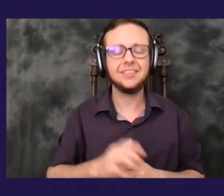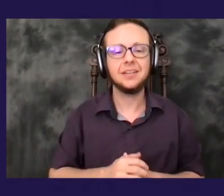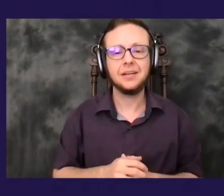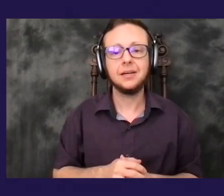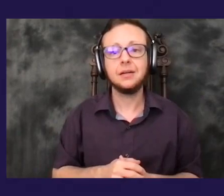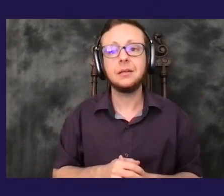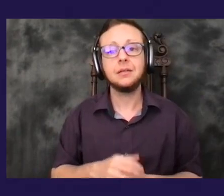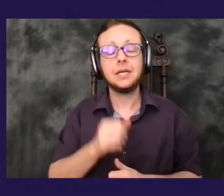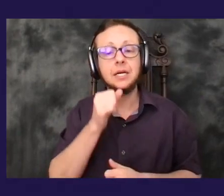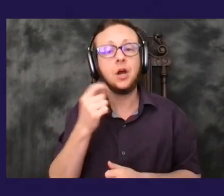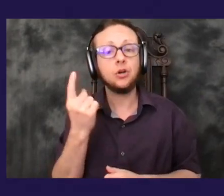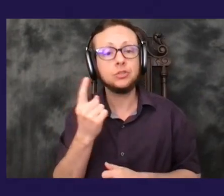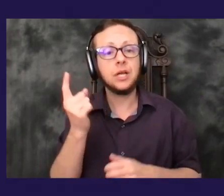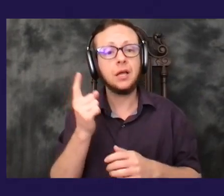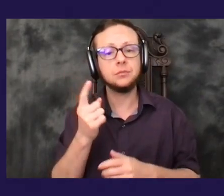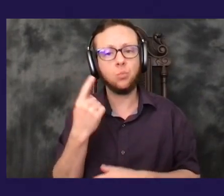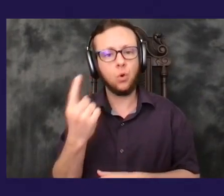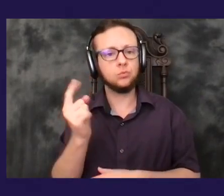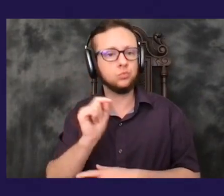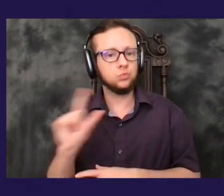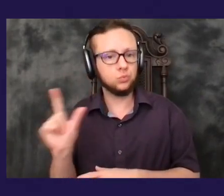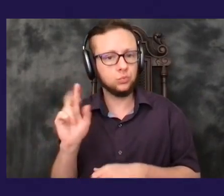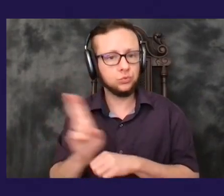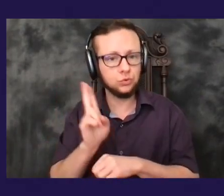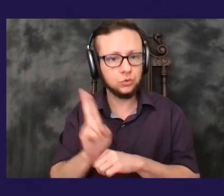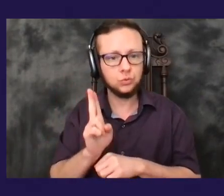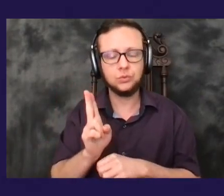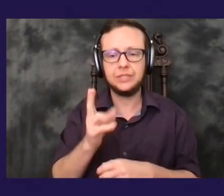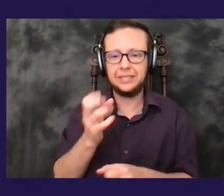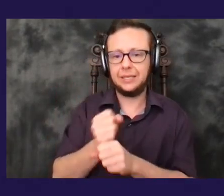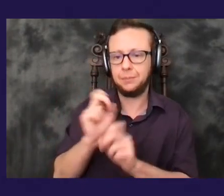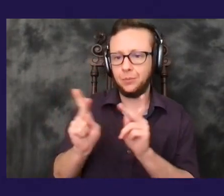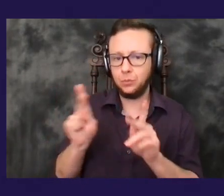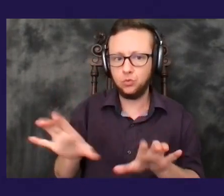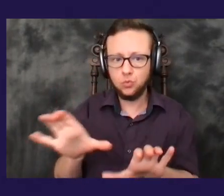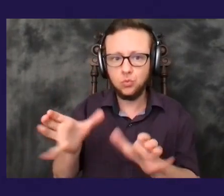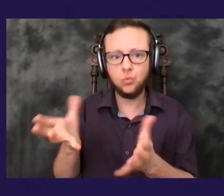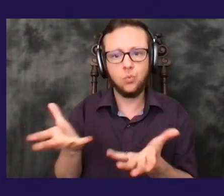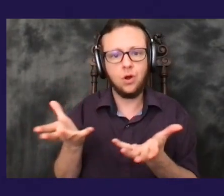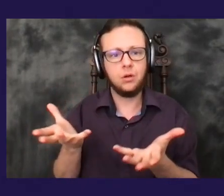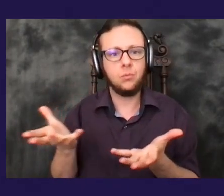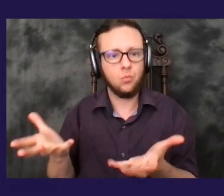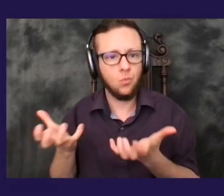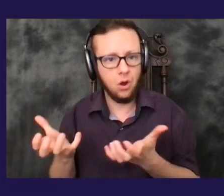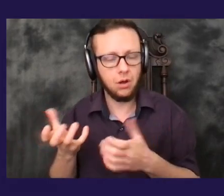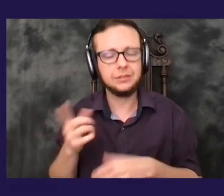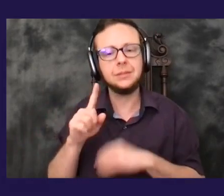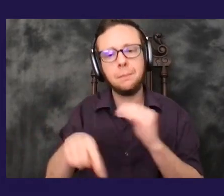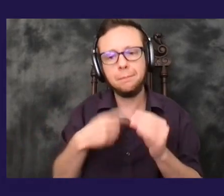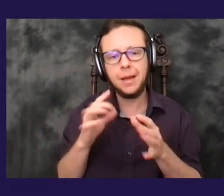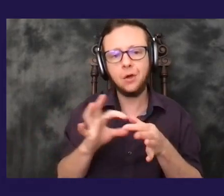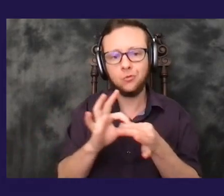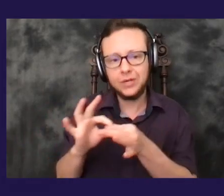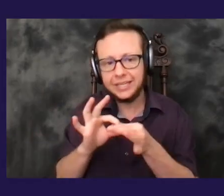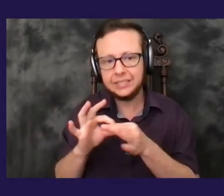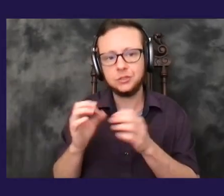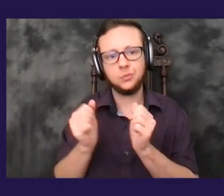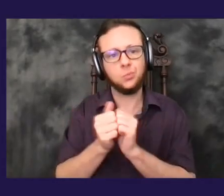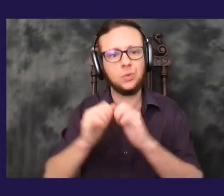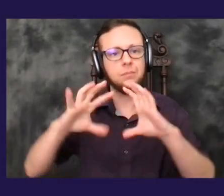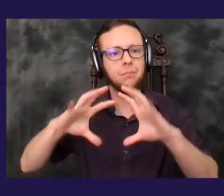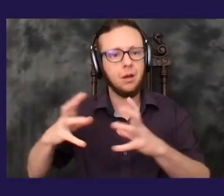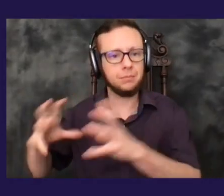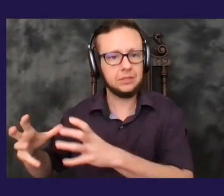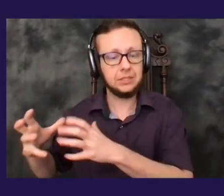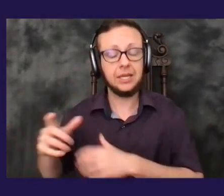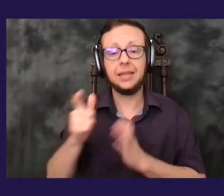just another tool you use to get people to do what you want them to do. It's a facet of your relationship with the population. Legal